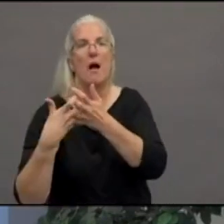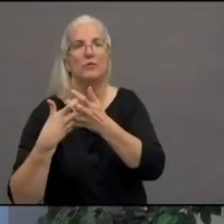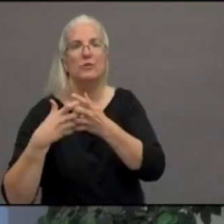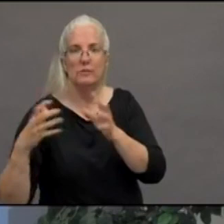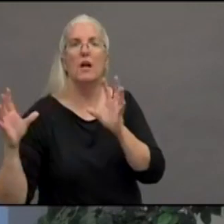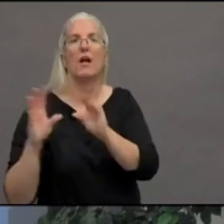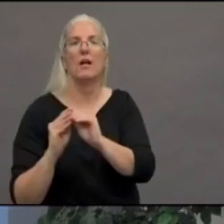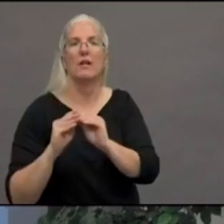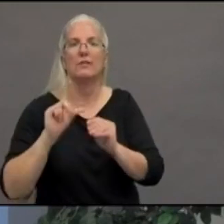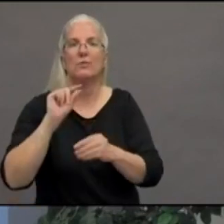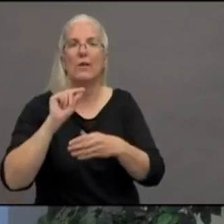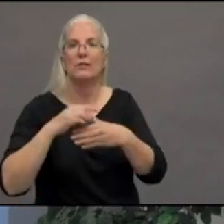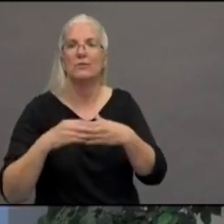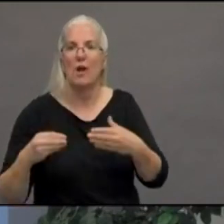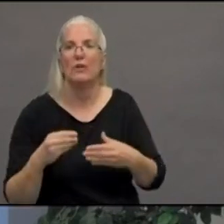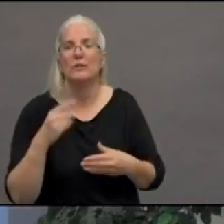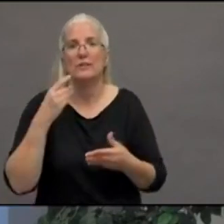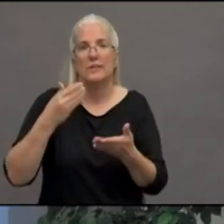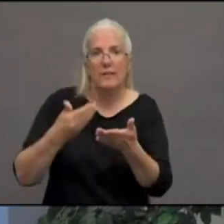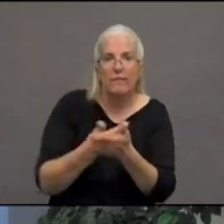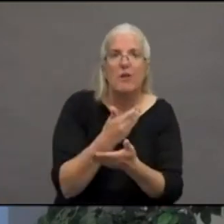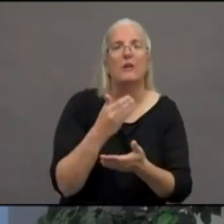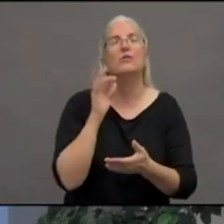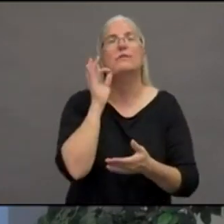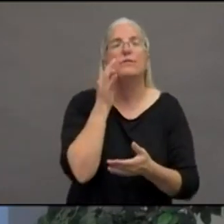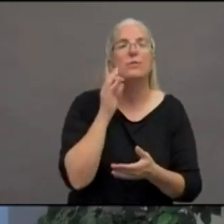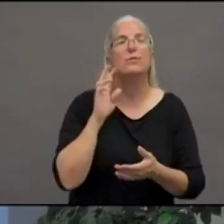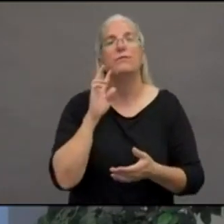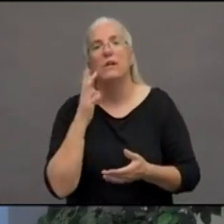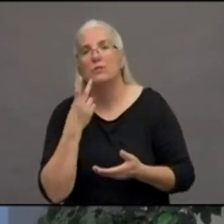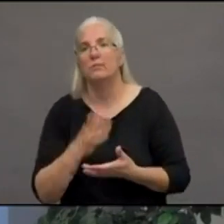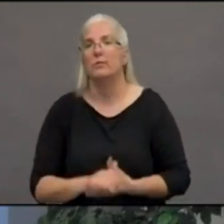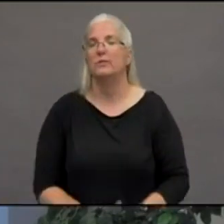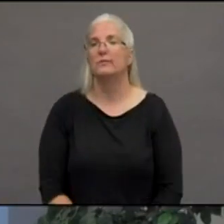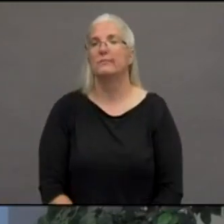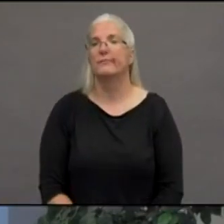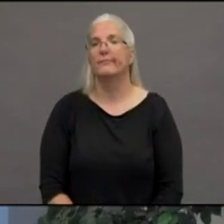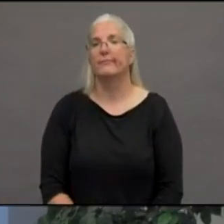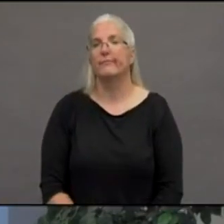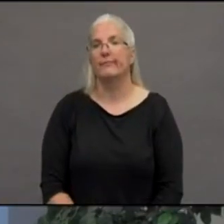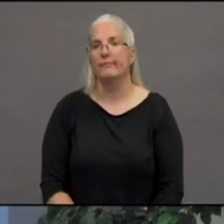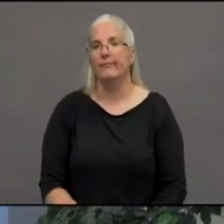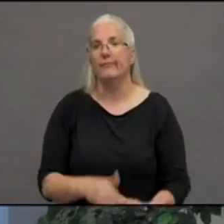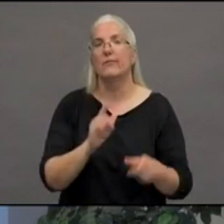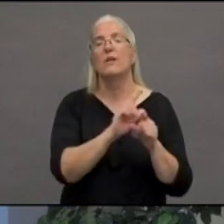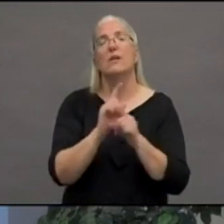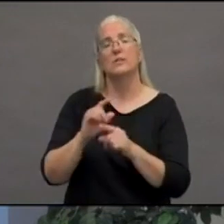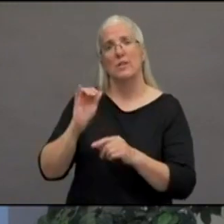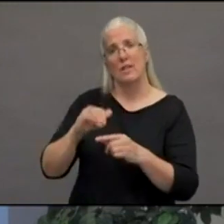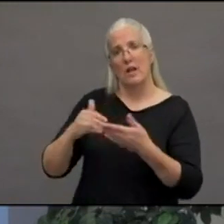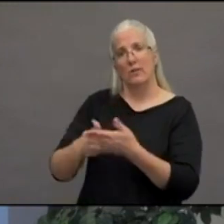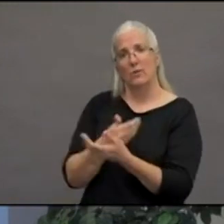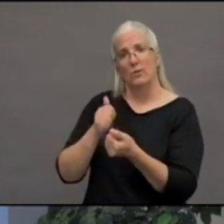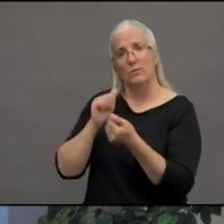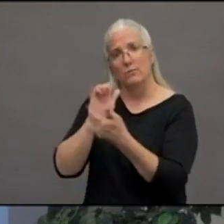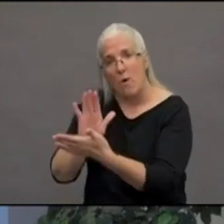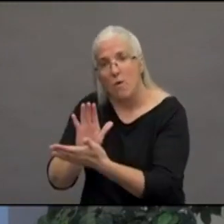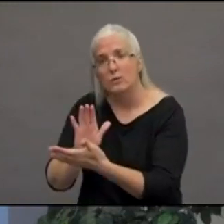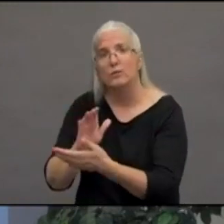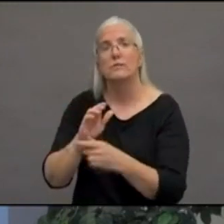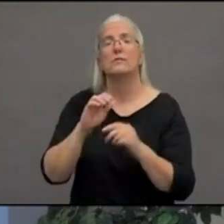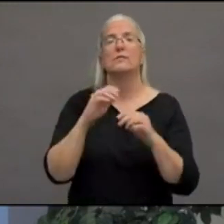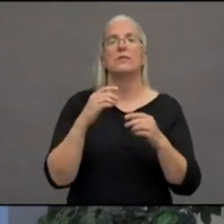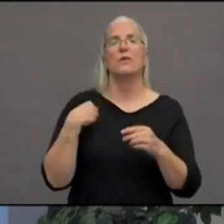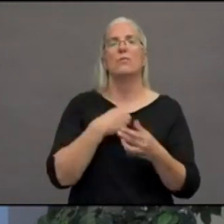on that is Pacific Coast Farmers Market Association, along with Fresh Approach and the Social Services Agency. And there's a list actually